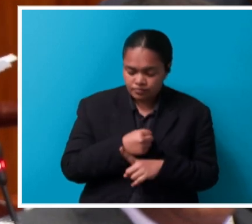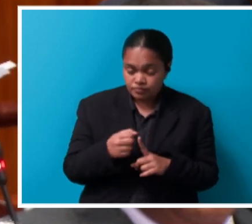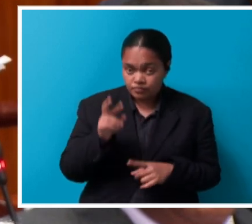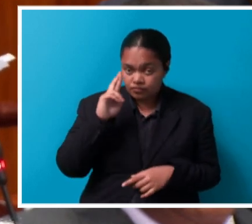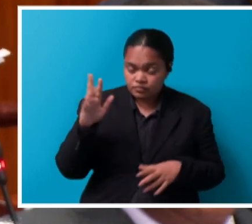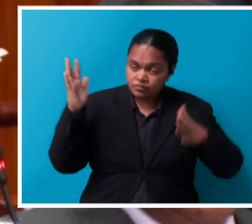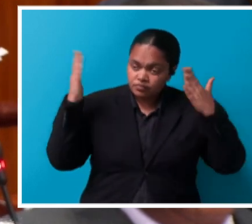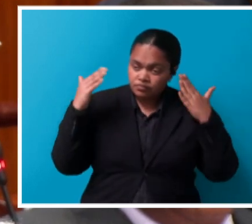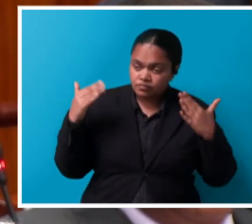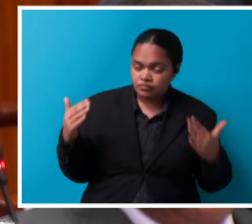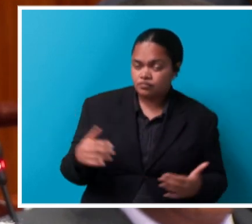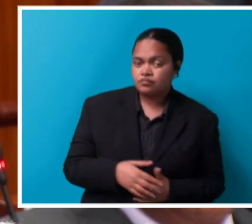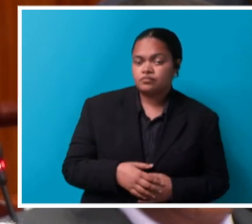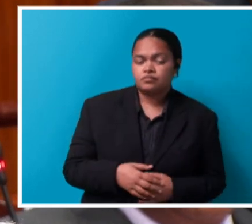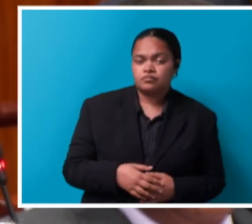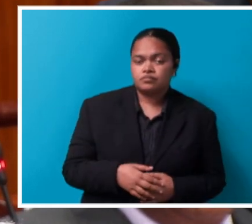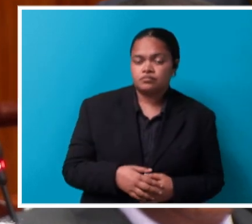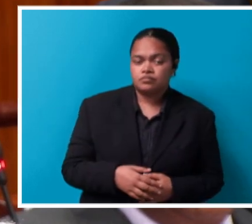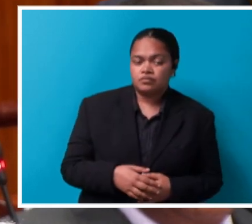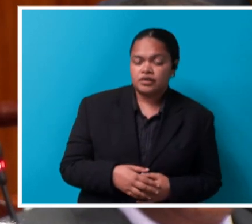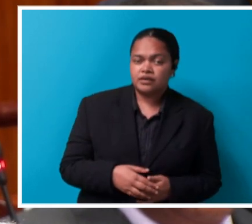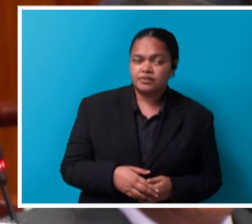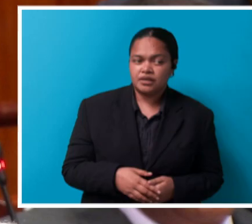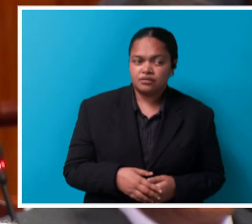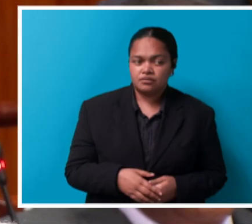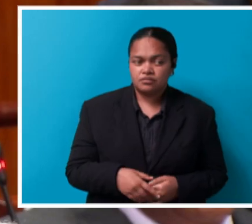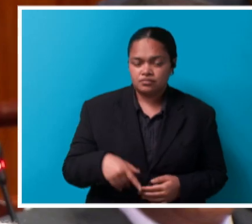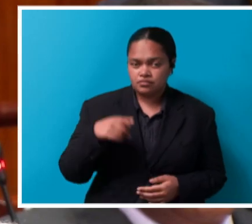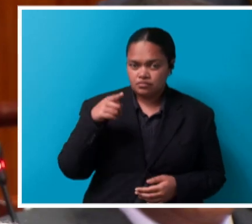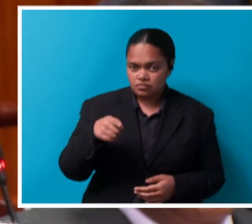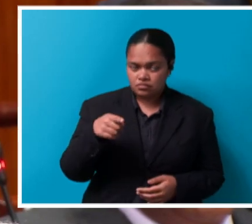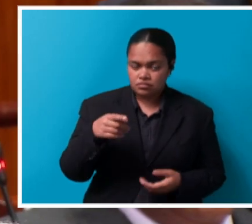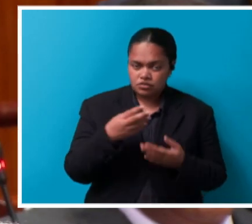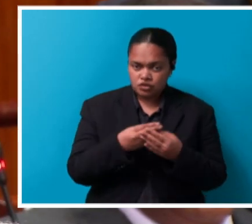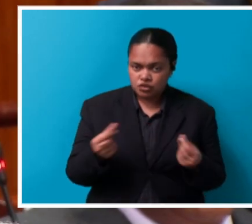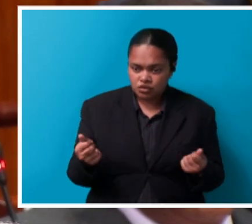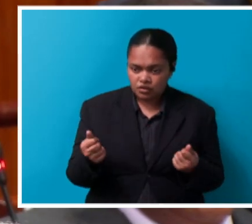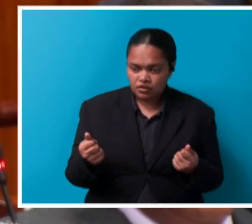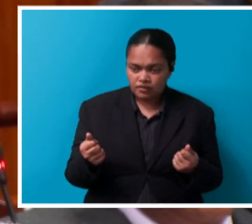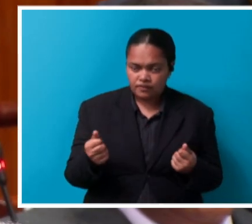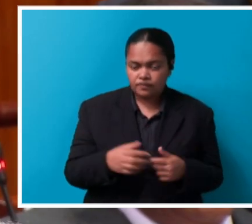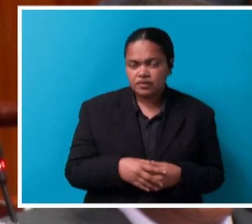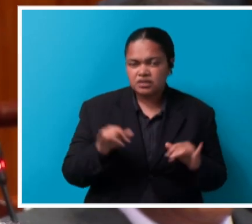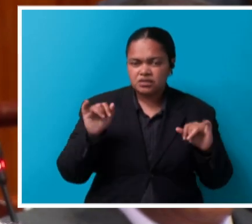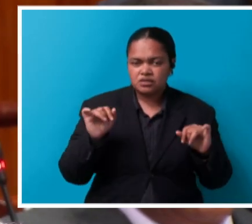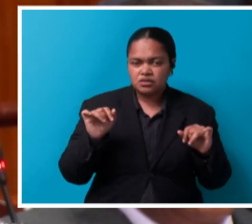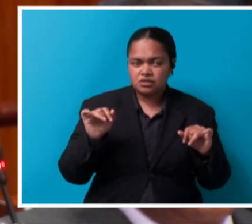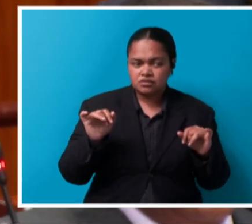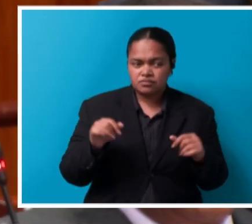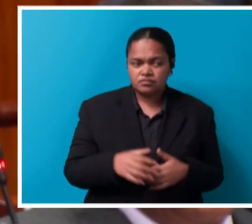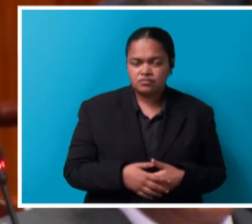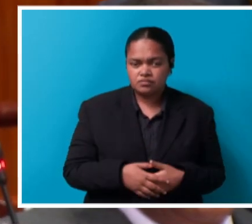sir, the country liaison officers act as mediators to resolve workplace issues in a